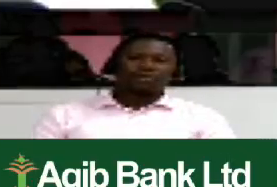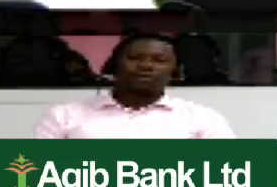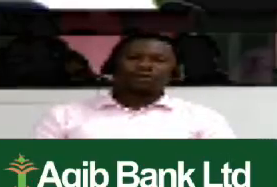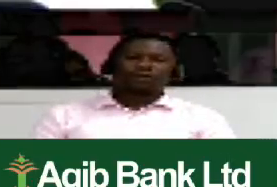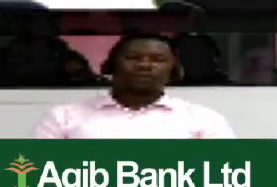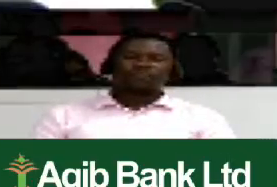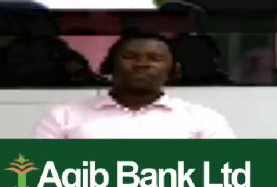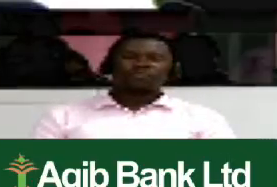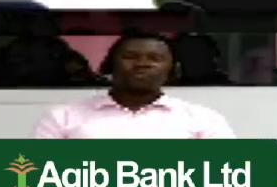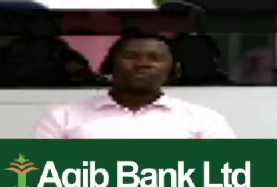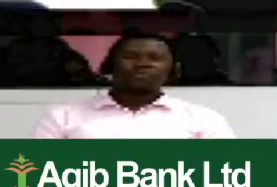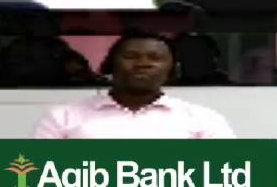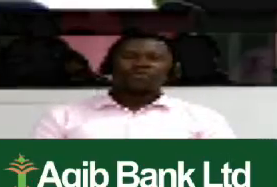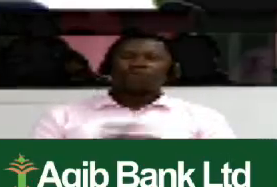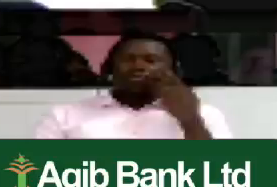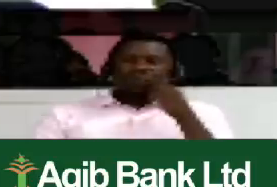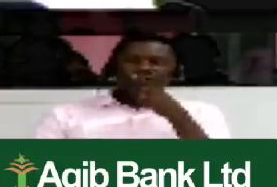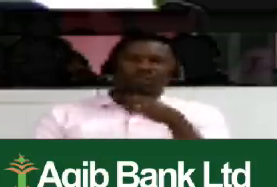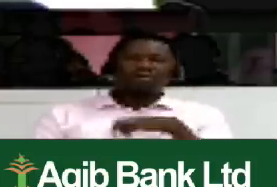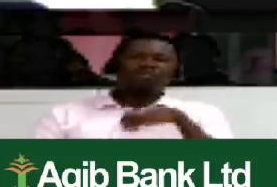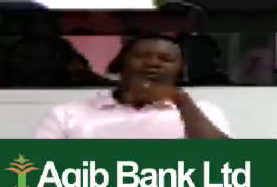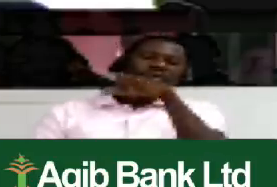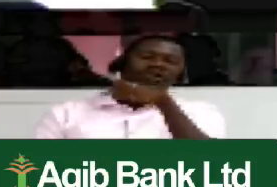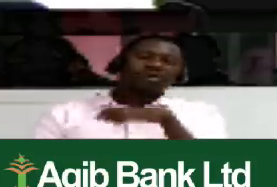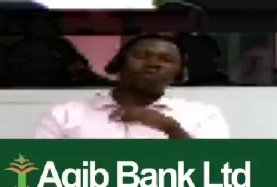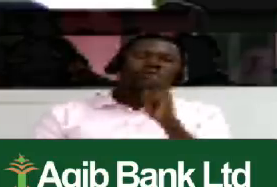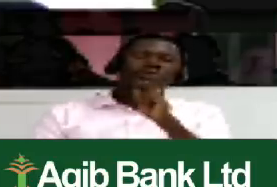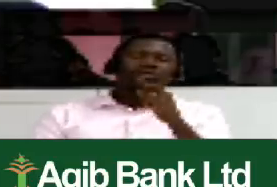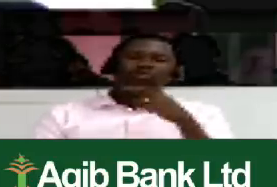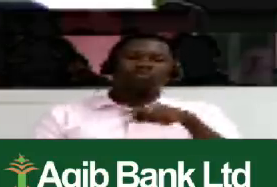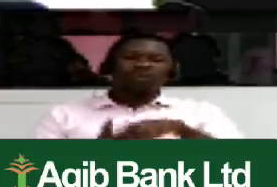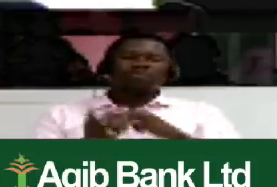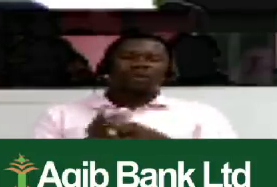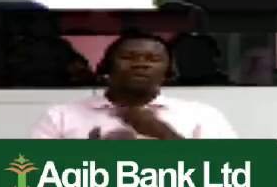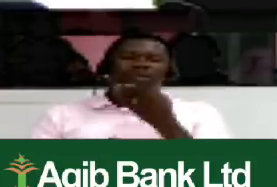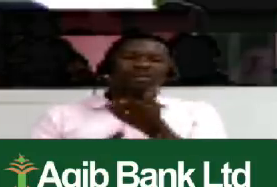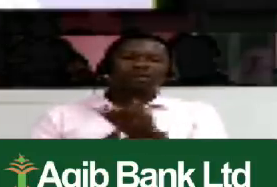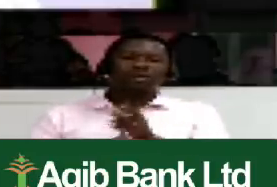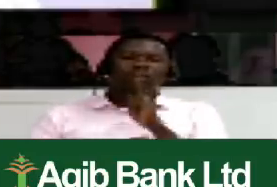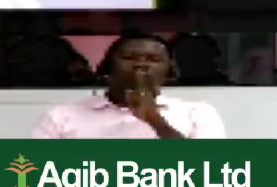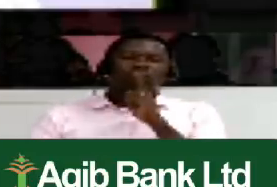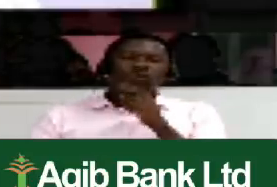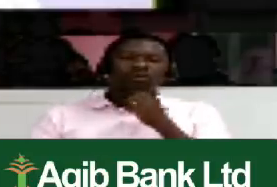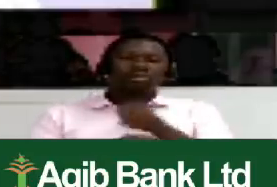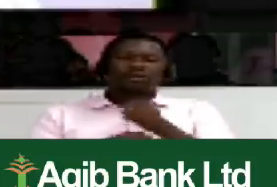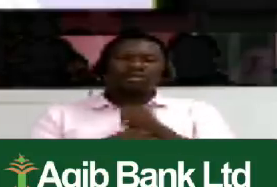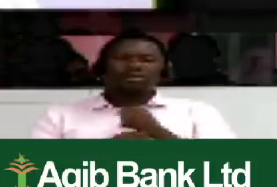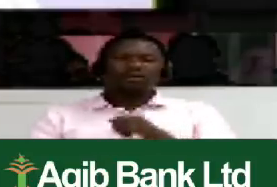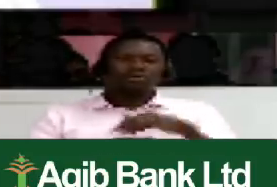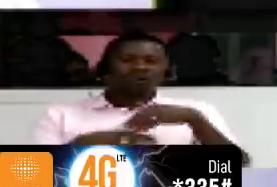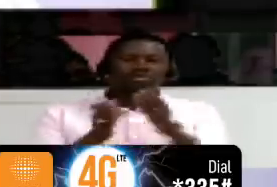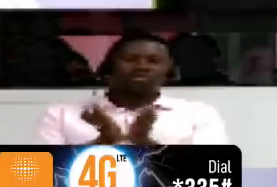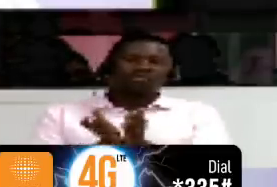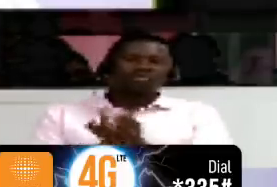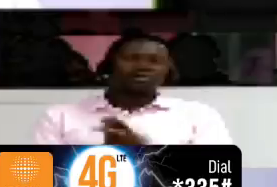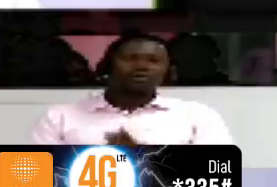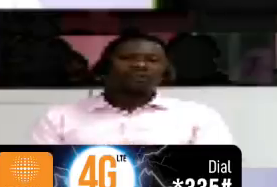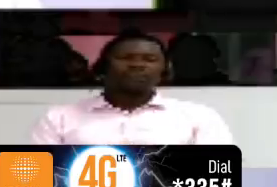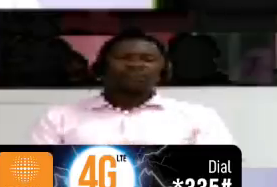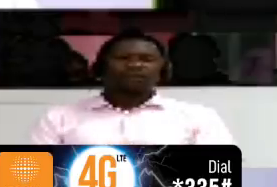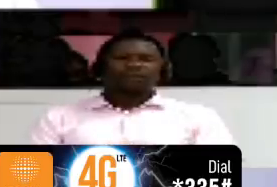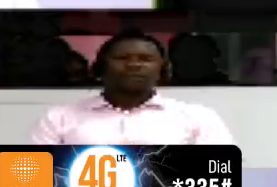When you say fake, what do you mean by that? Who initiated that group? NAPSA. When in actual fact people are